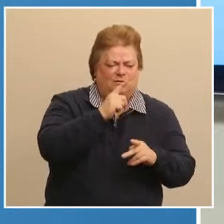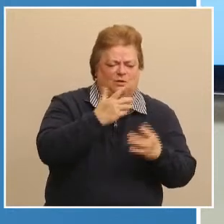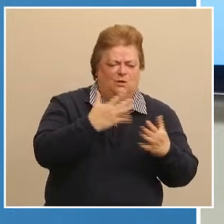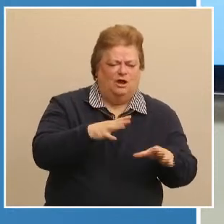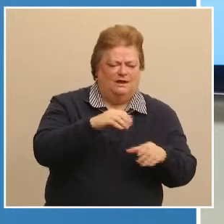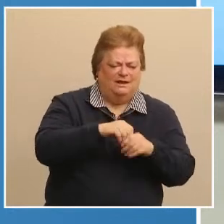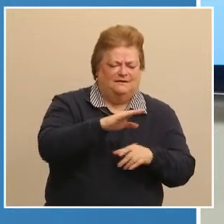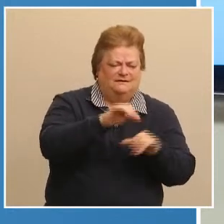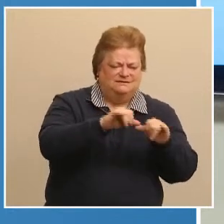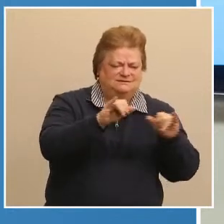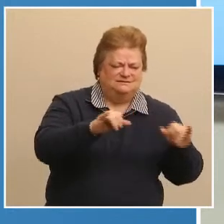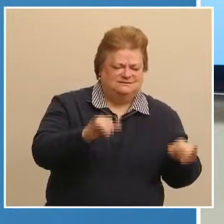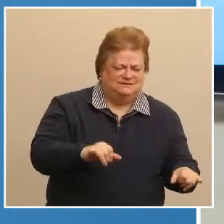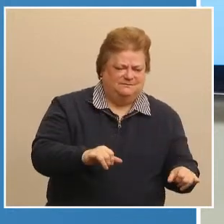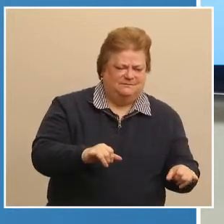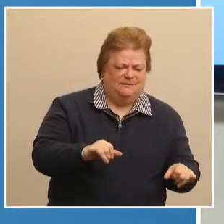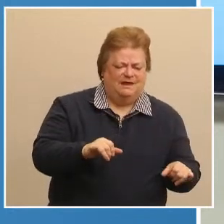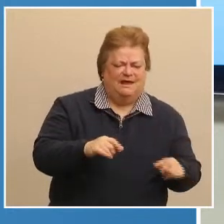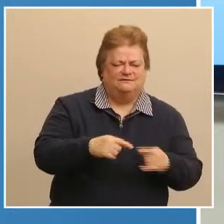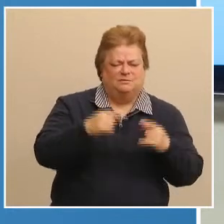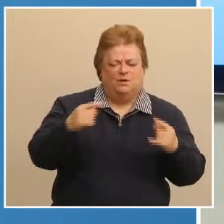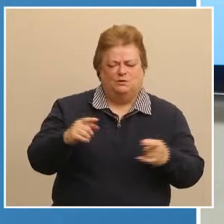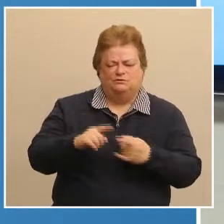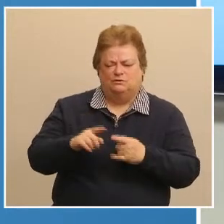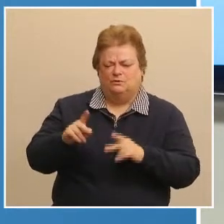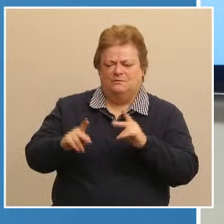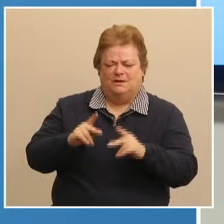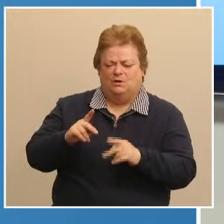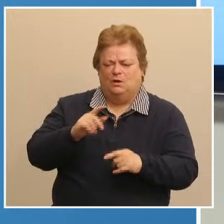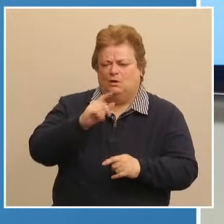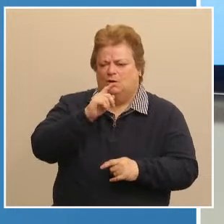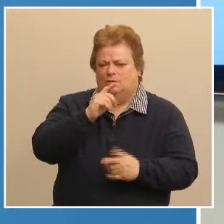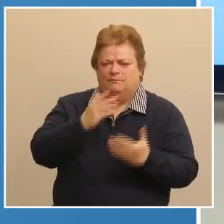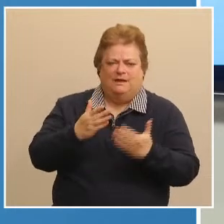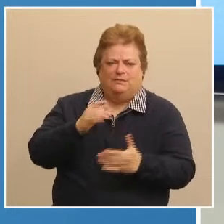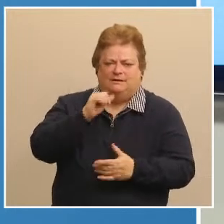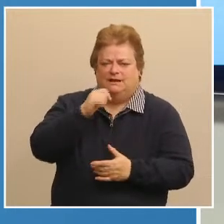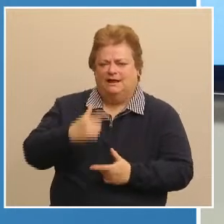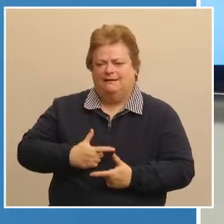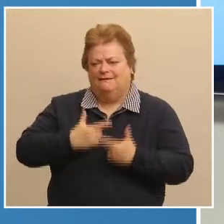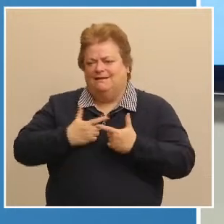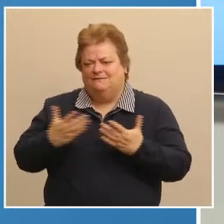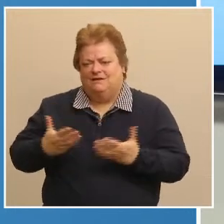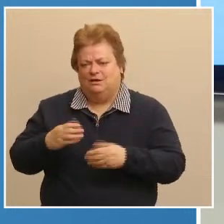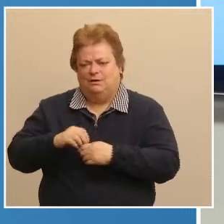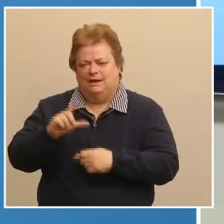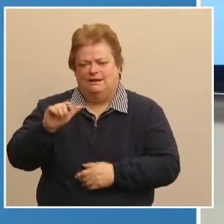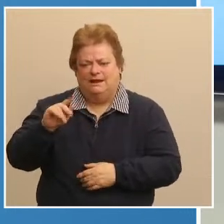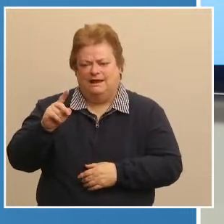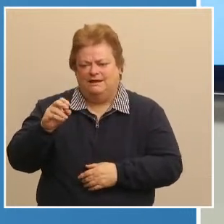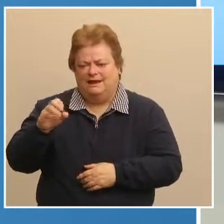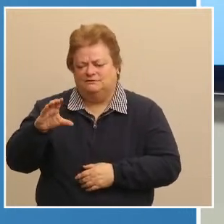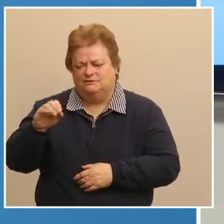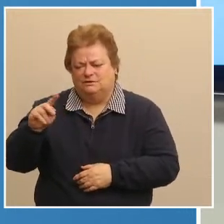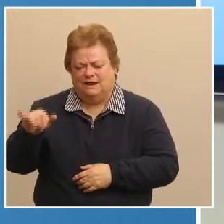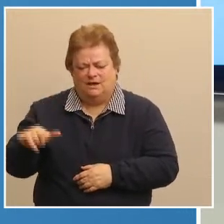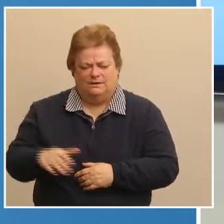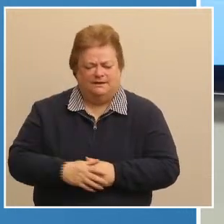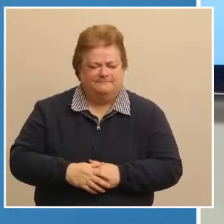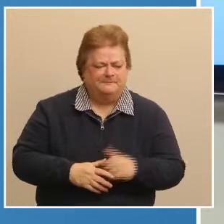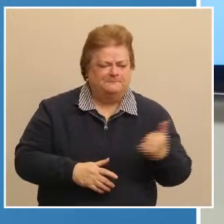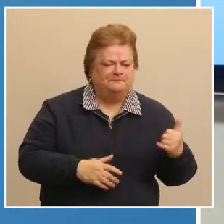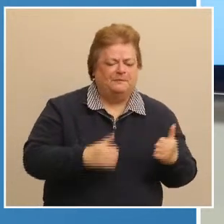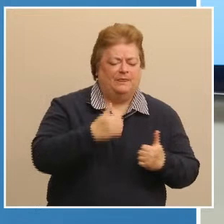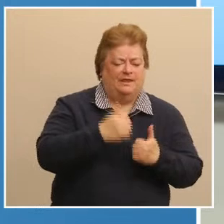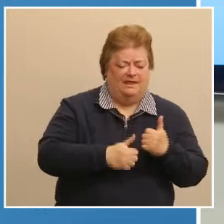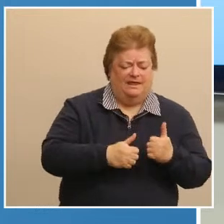other interested people who don't live here or work in Lancaster County in those priority groups? Well, each